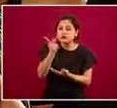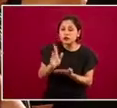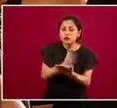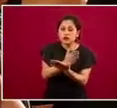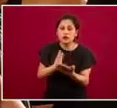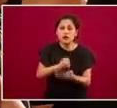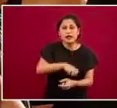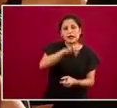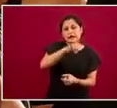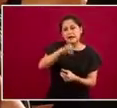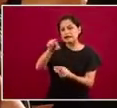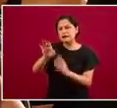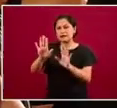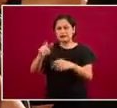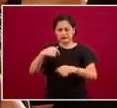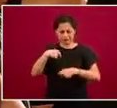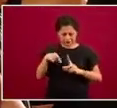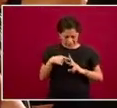age group.